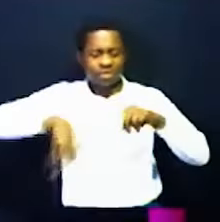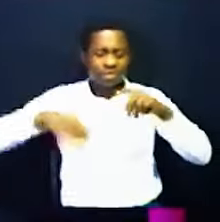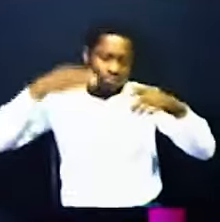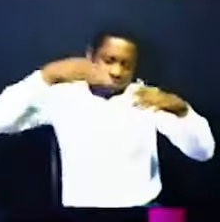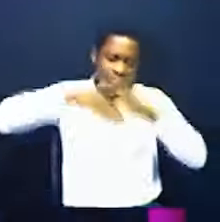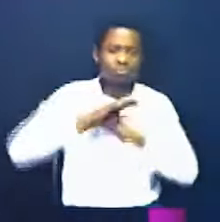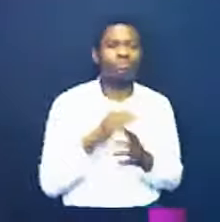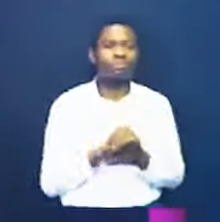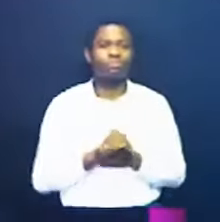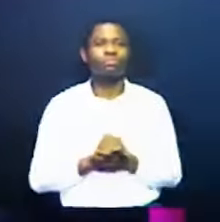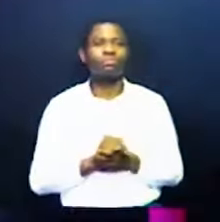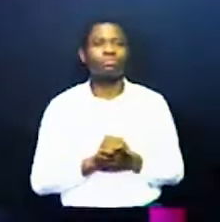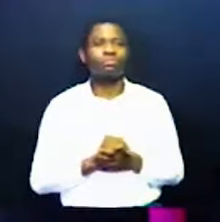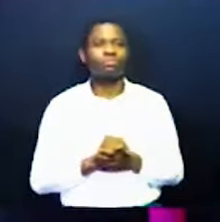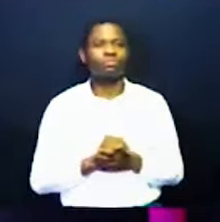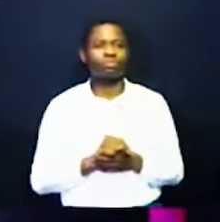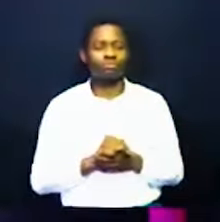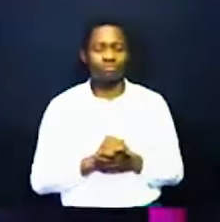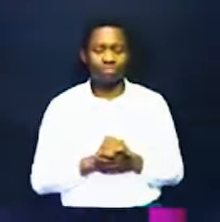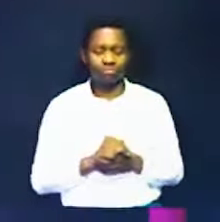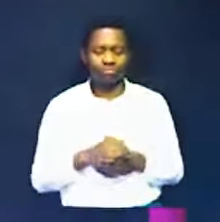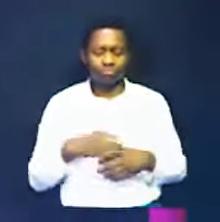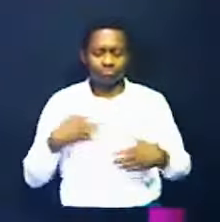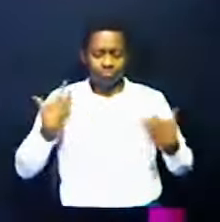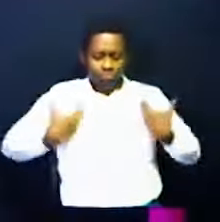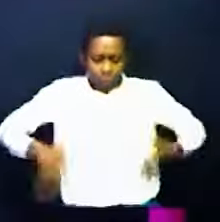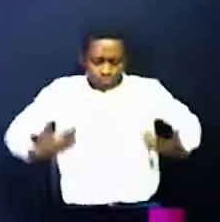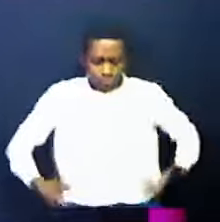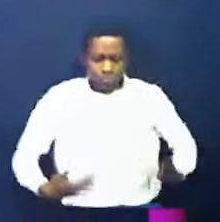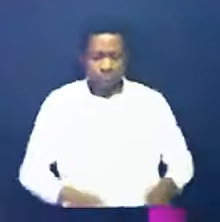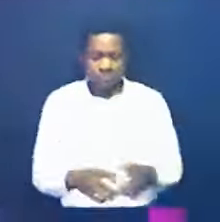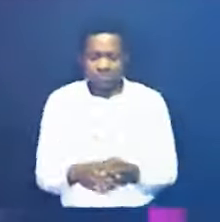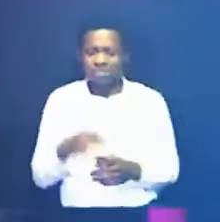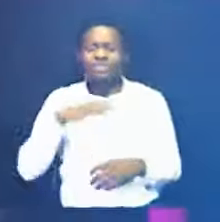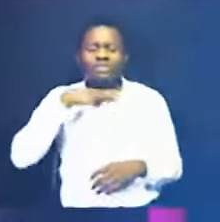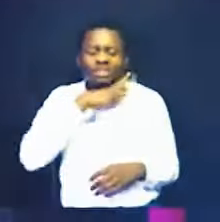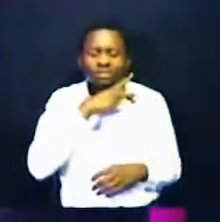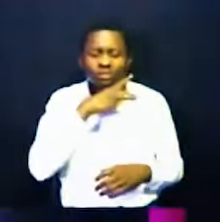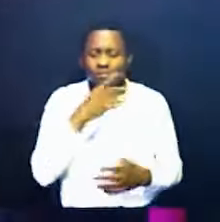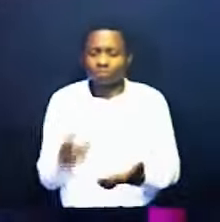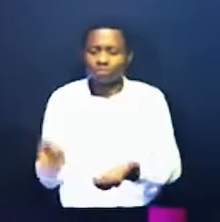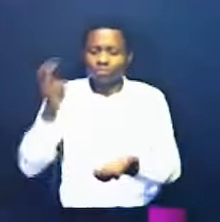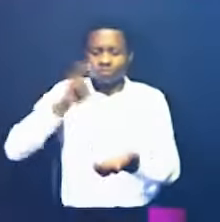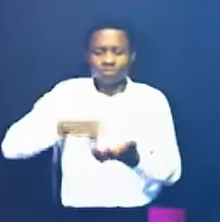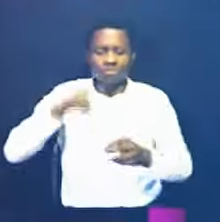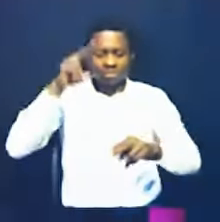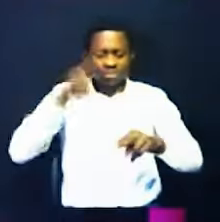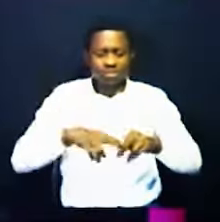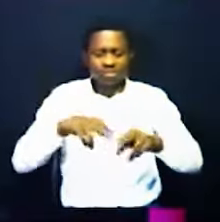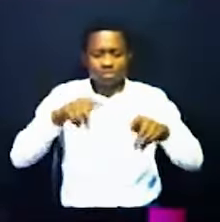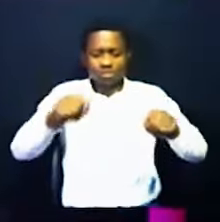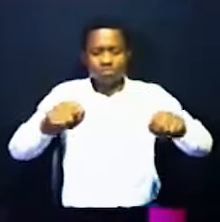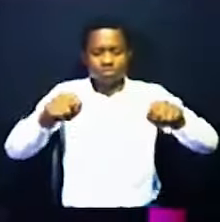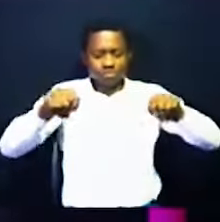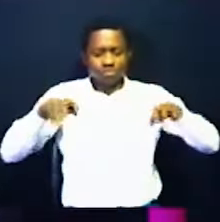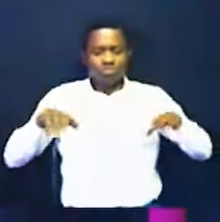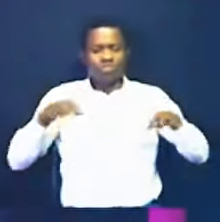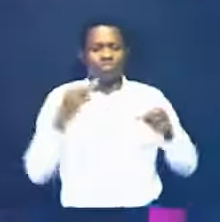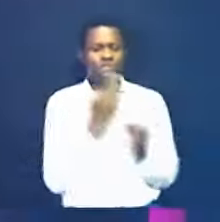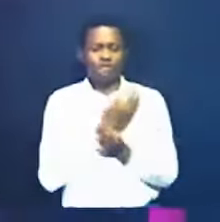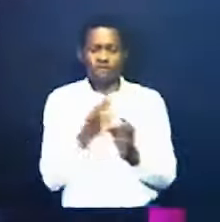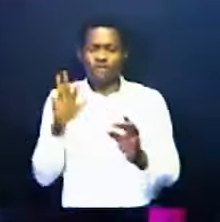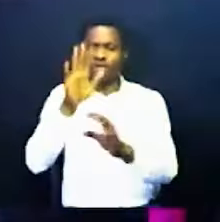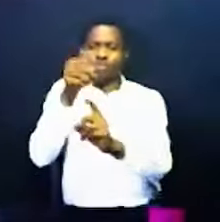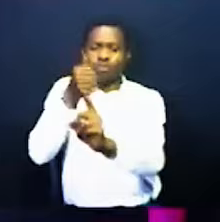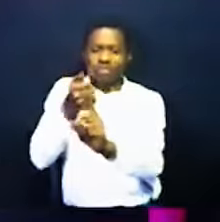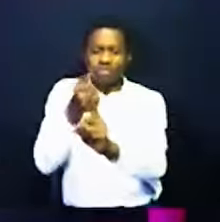Yes. Shake off your dust, rise up. Sit enthroned, Jerusalem. Free